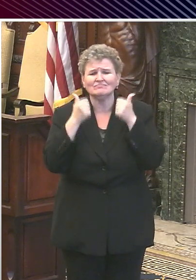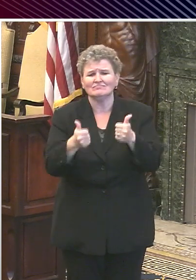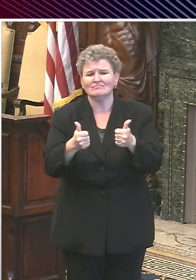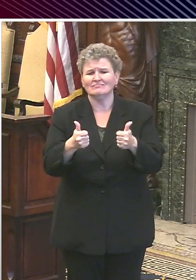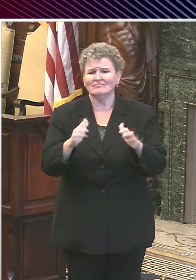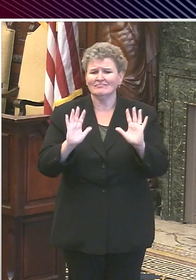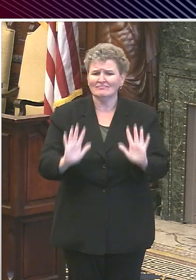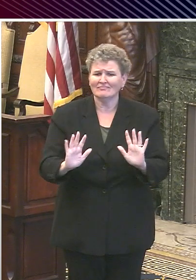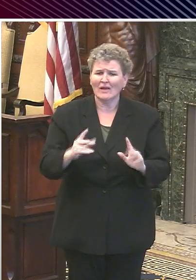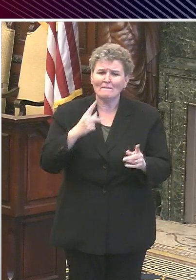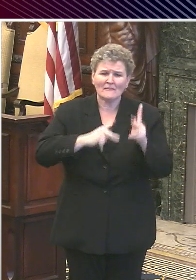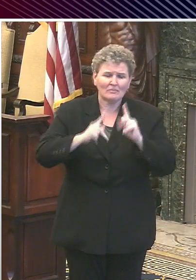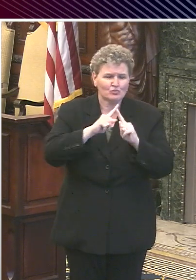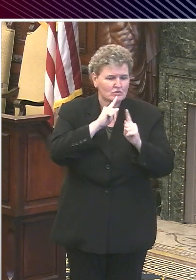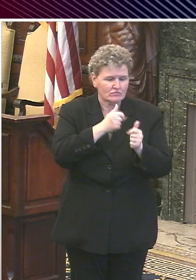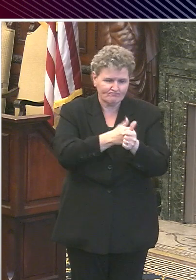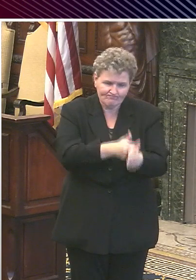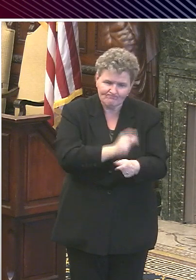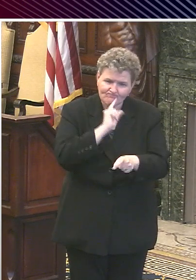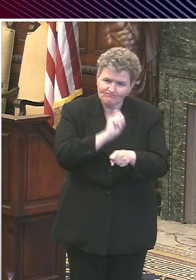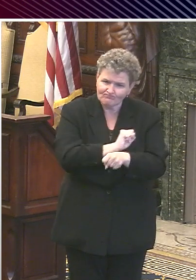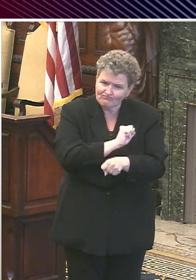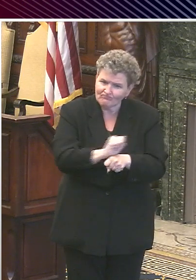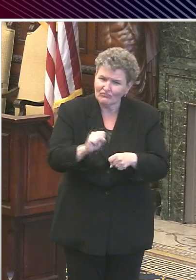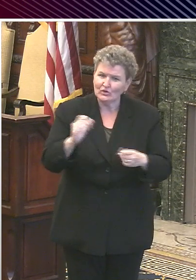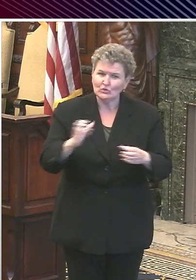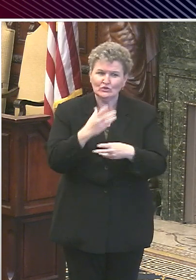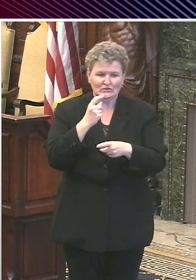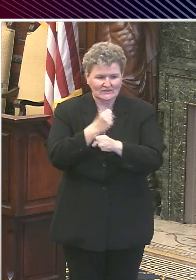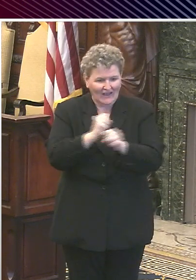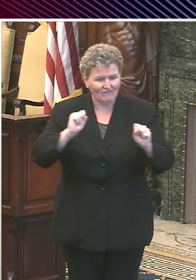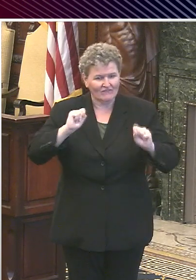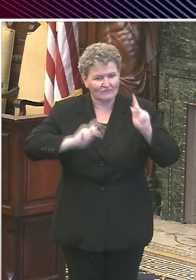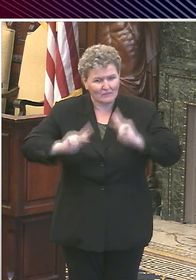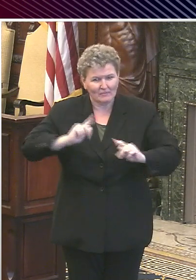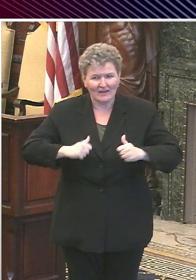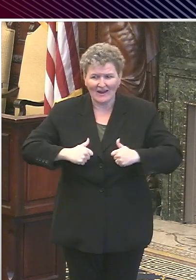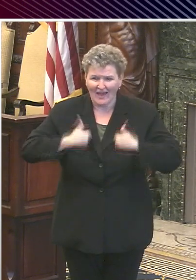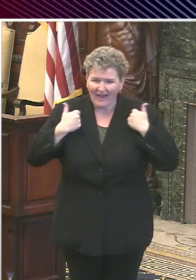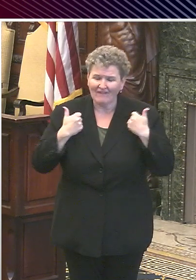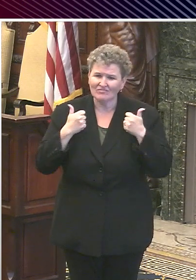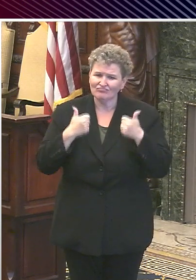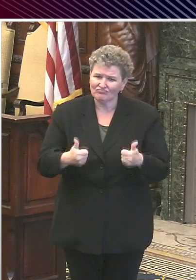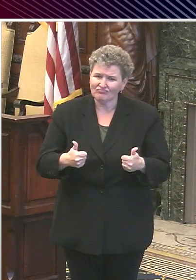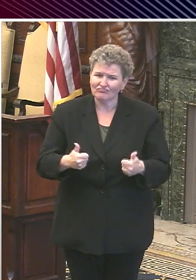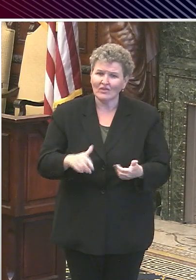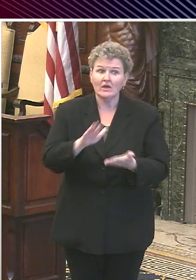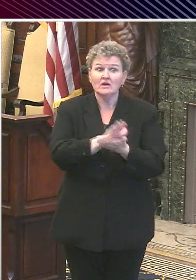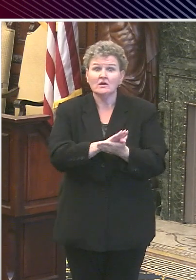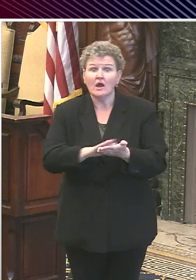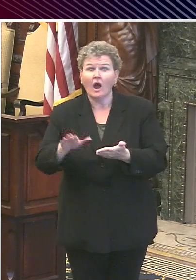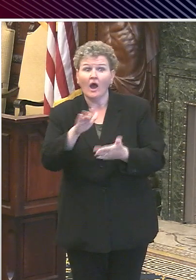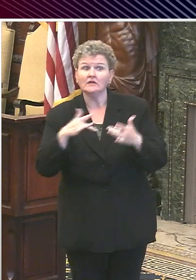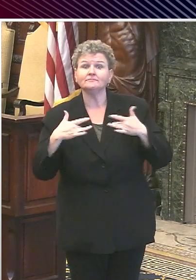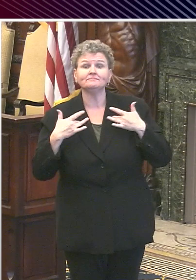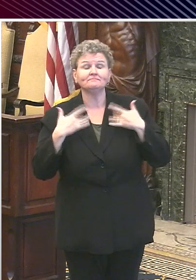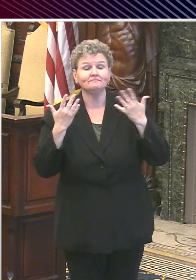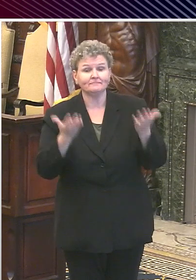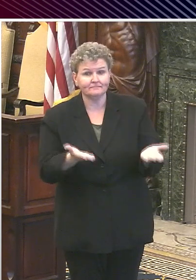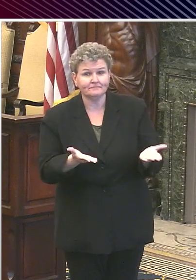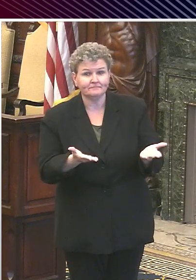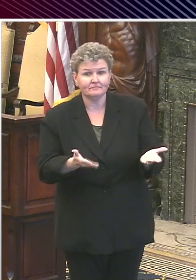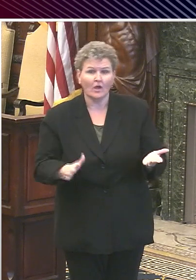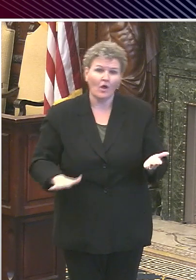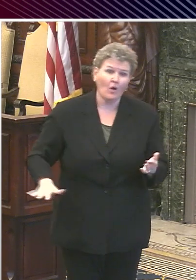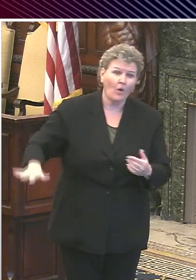It's great. What you're doing is saving lives. Now, I'll give you an update on our college-associated cases. Around the United States